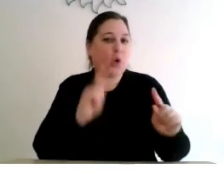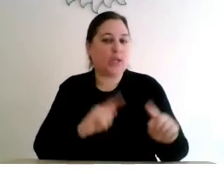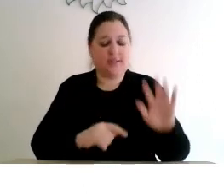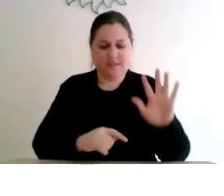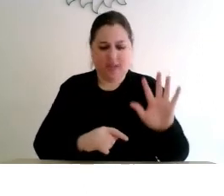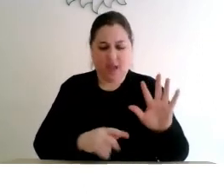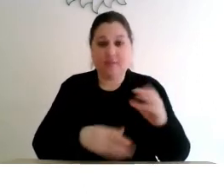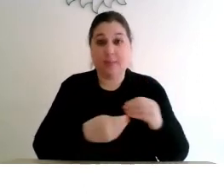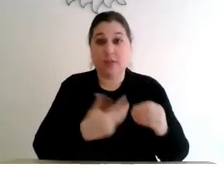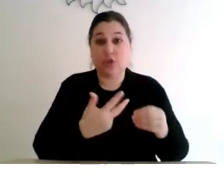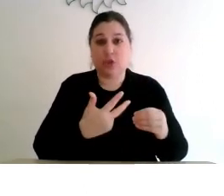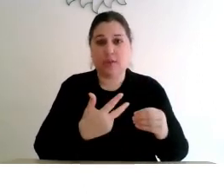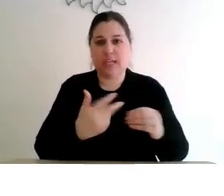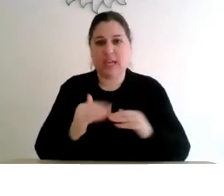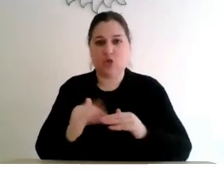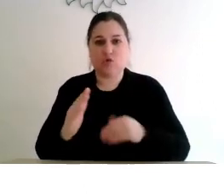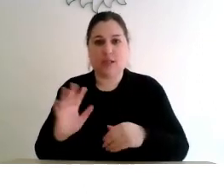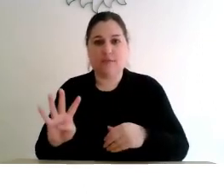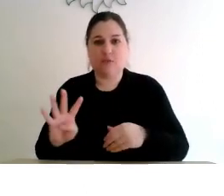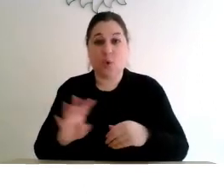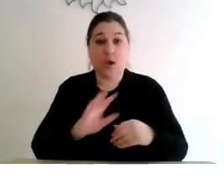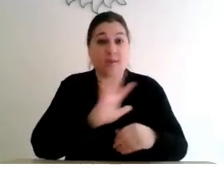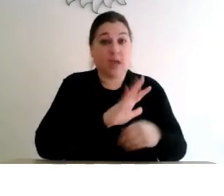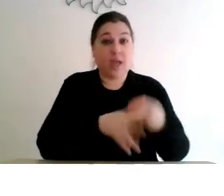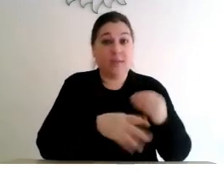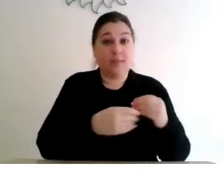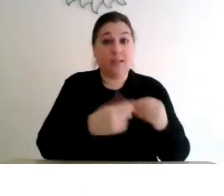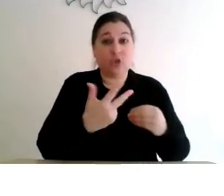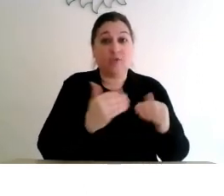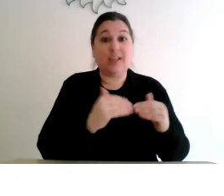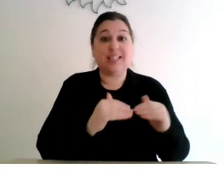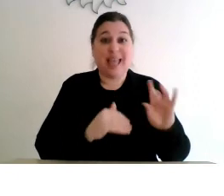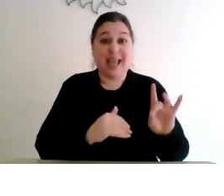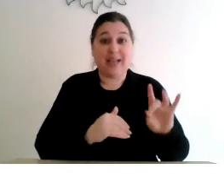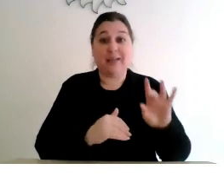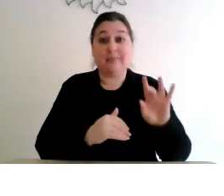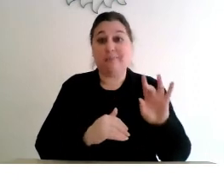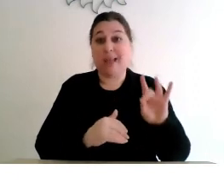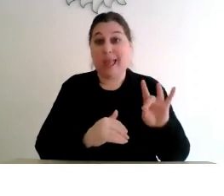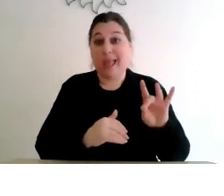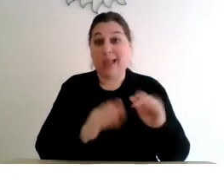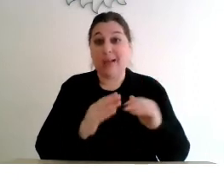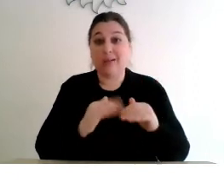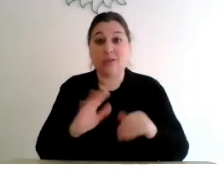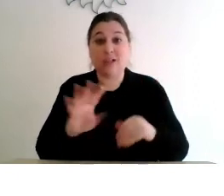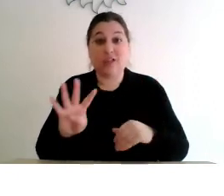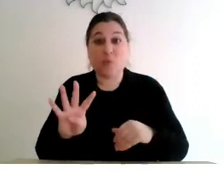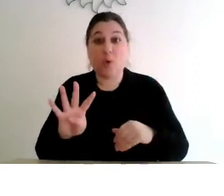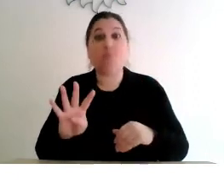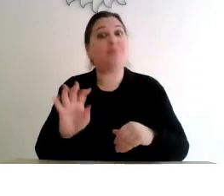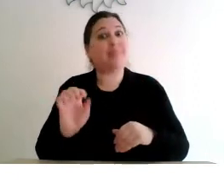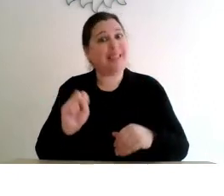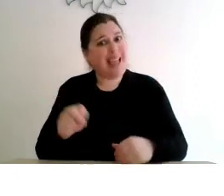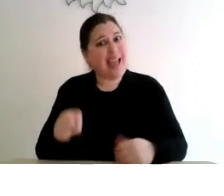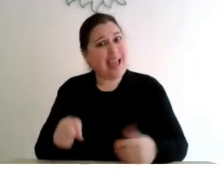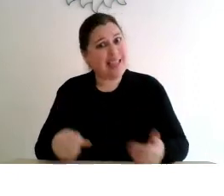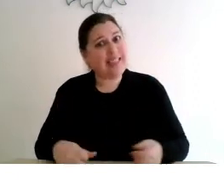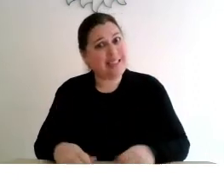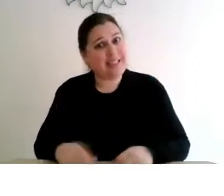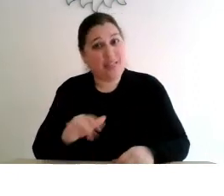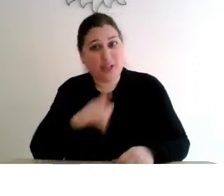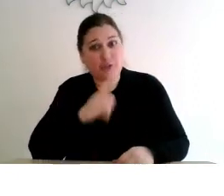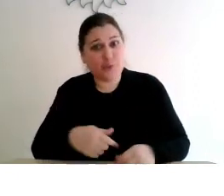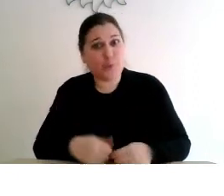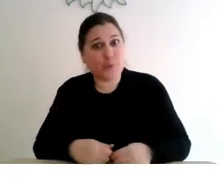5 plus 3 is greater than 4. 5 plus 3 is 8 is greater than 4. Is x greater than 4? Yes,